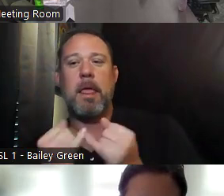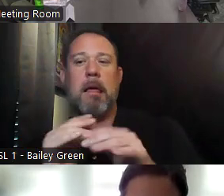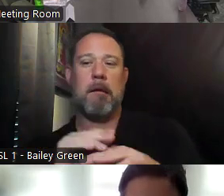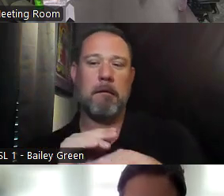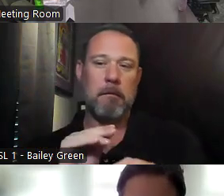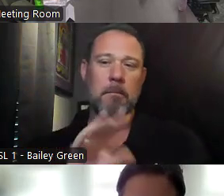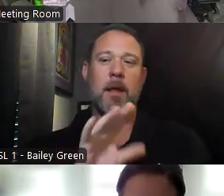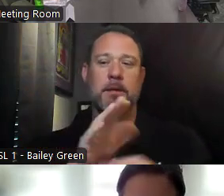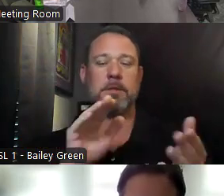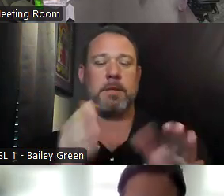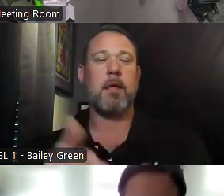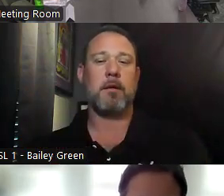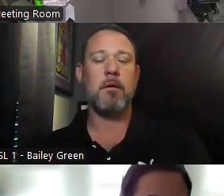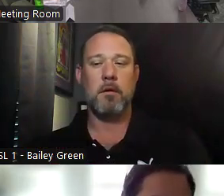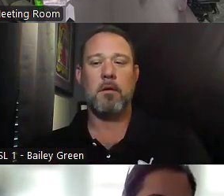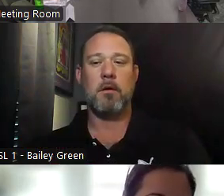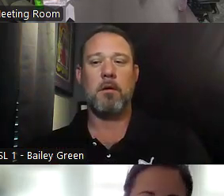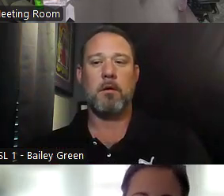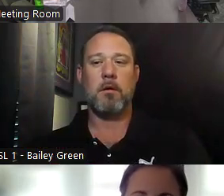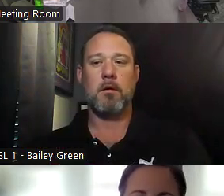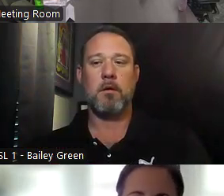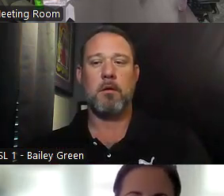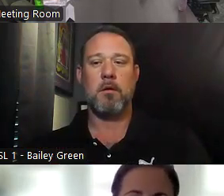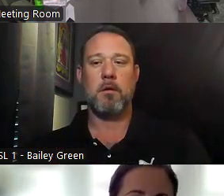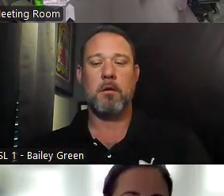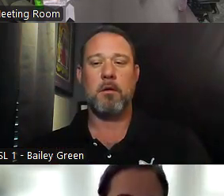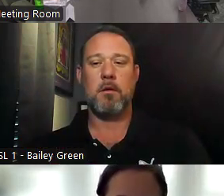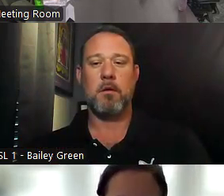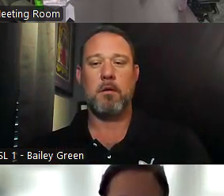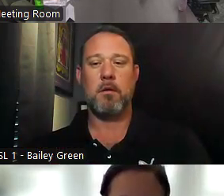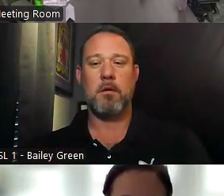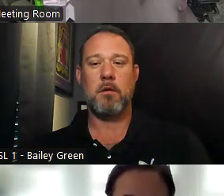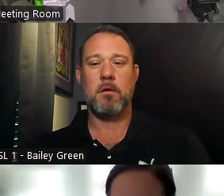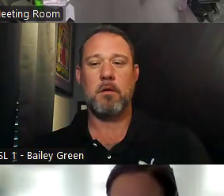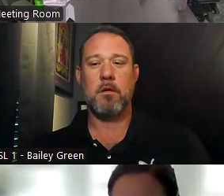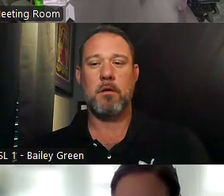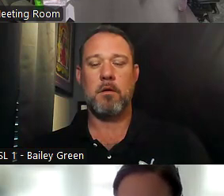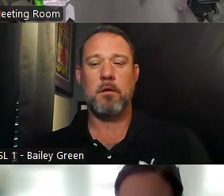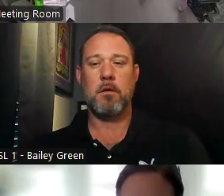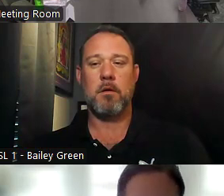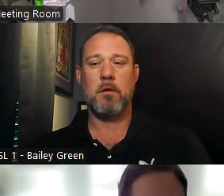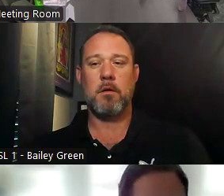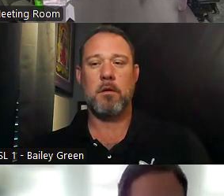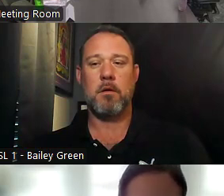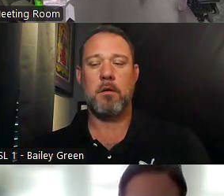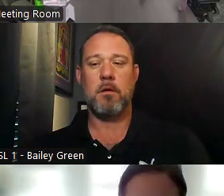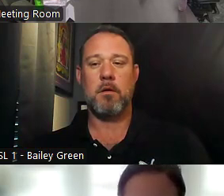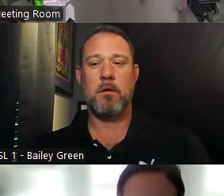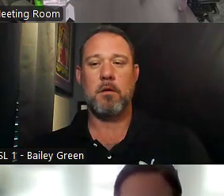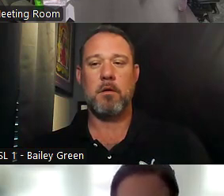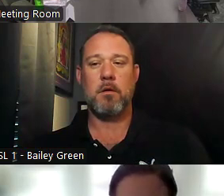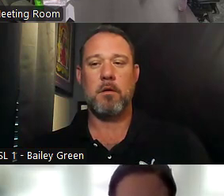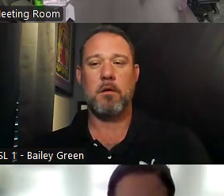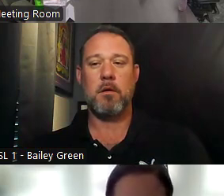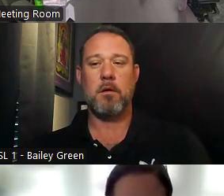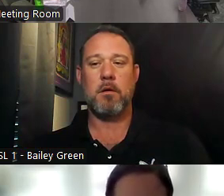impacted his death, in addition to what were signs of some cognitive impairment. I